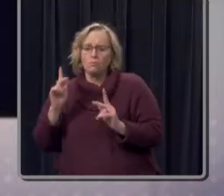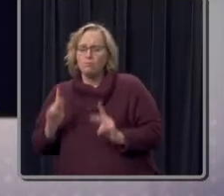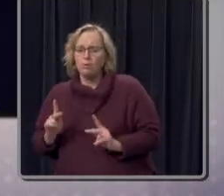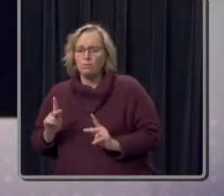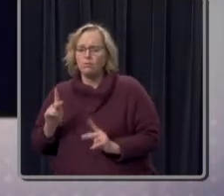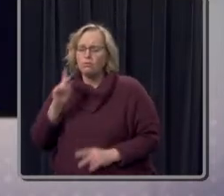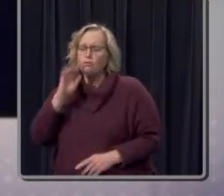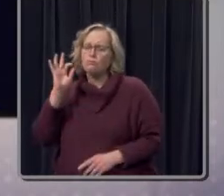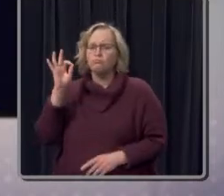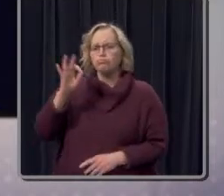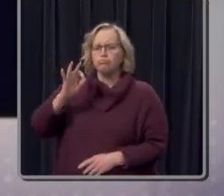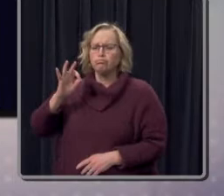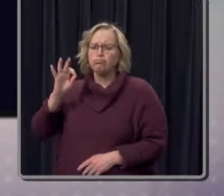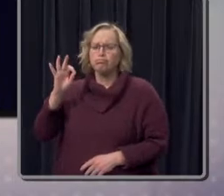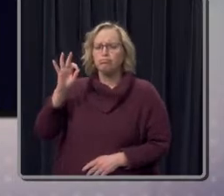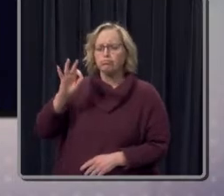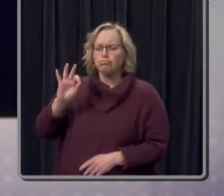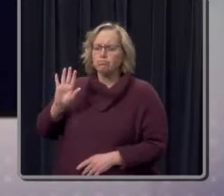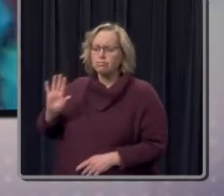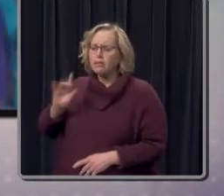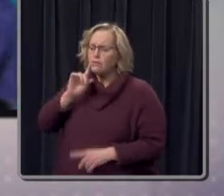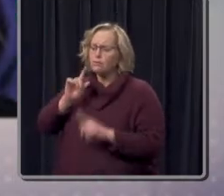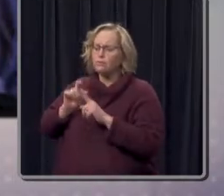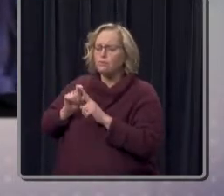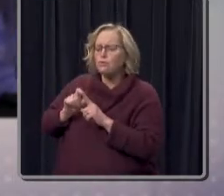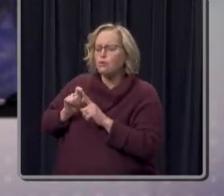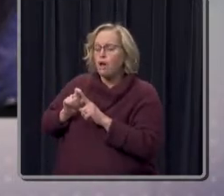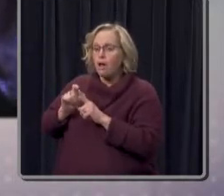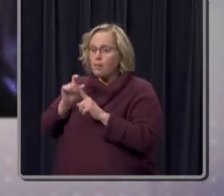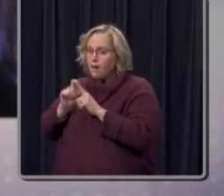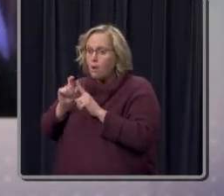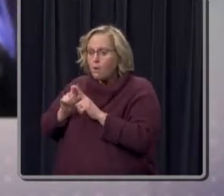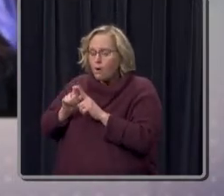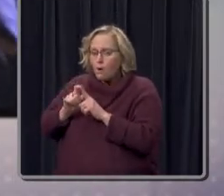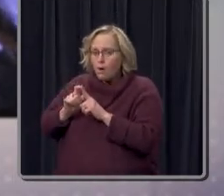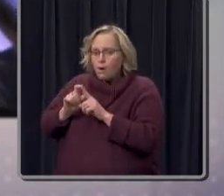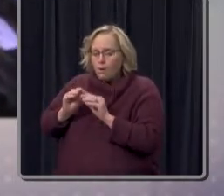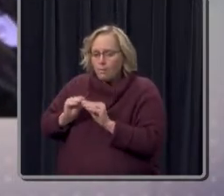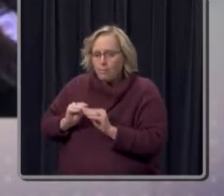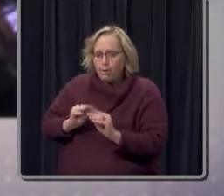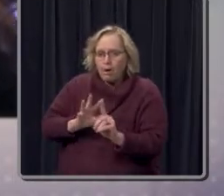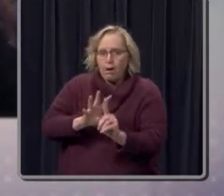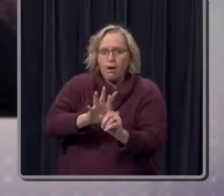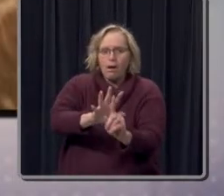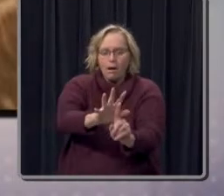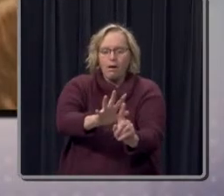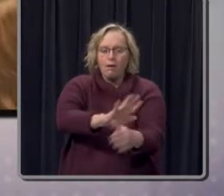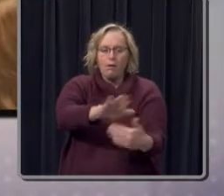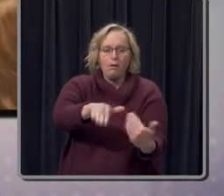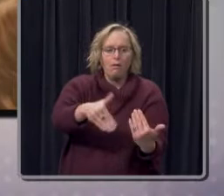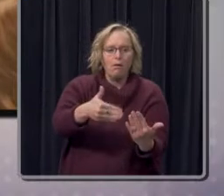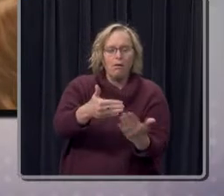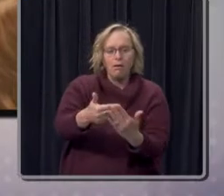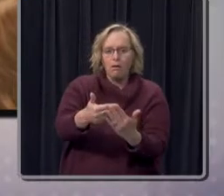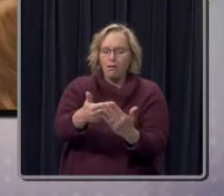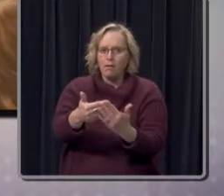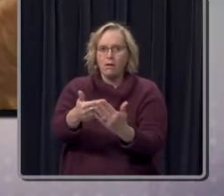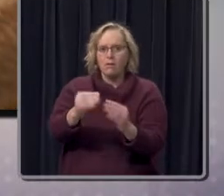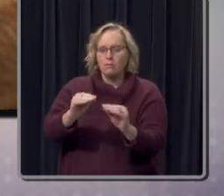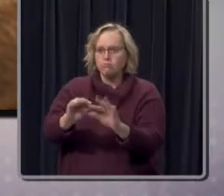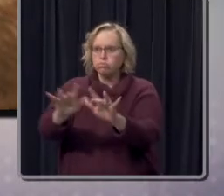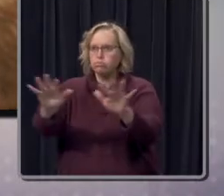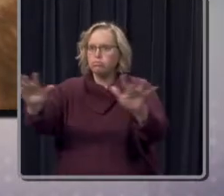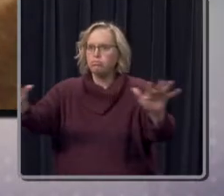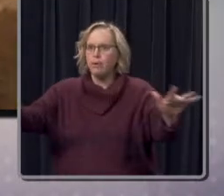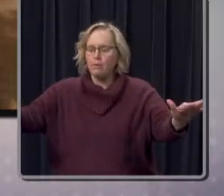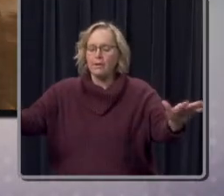his word, but his word inspires hundreds to spread a gospel that no one's ever heard. A teacher is just a person who